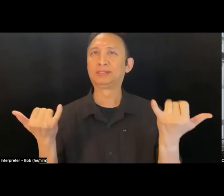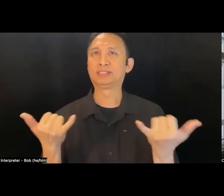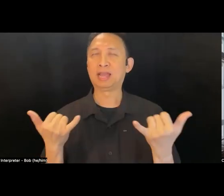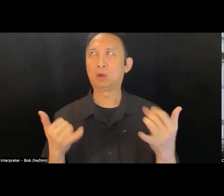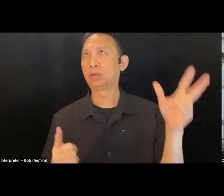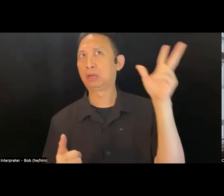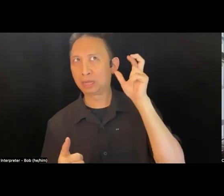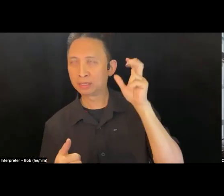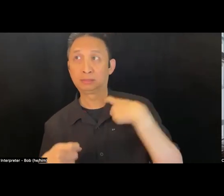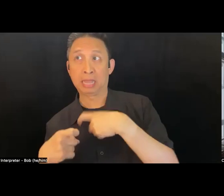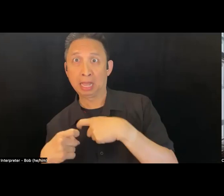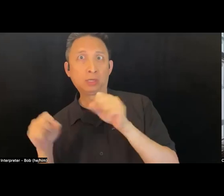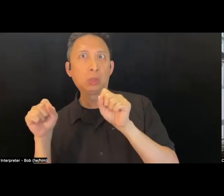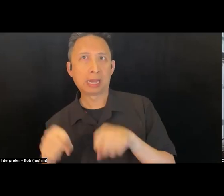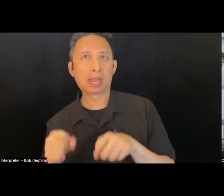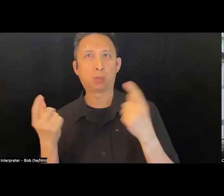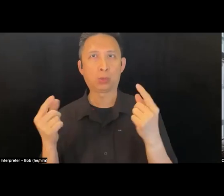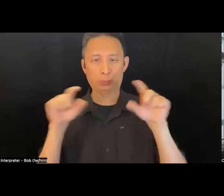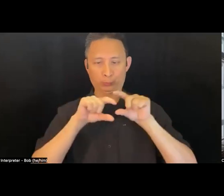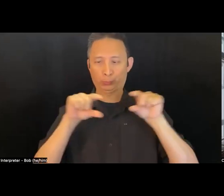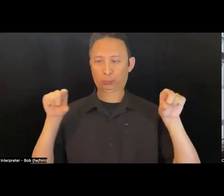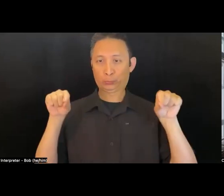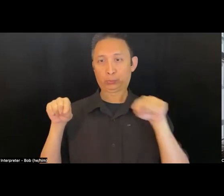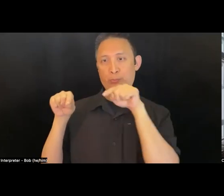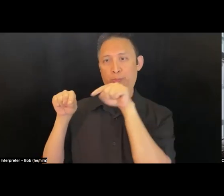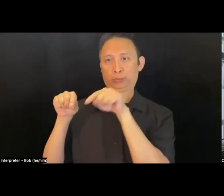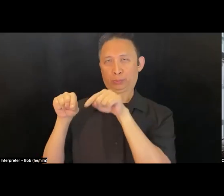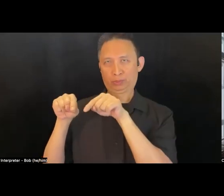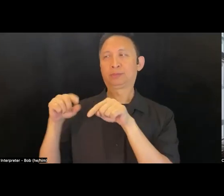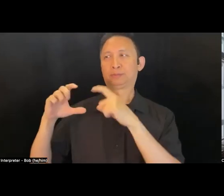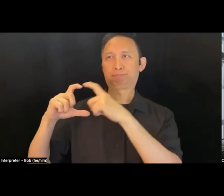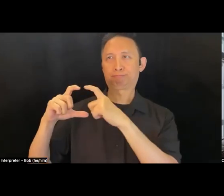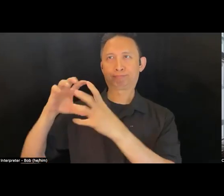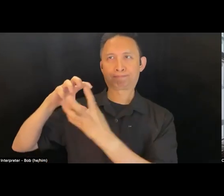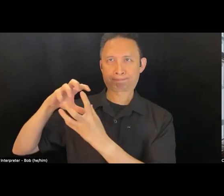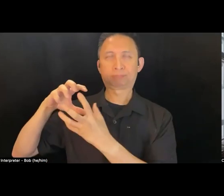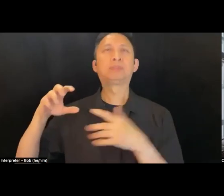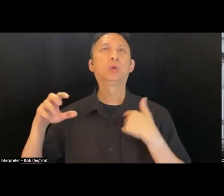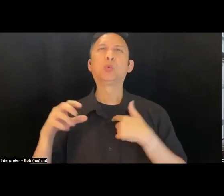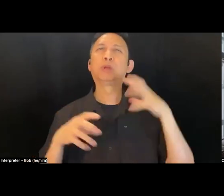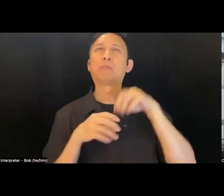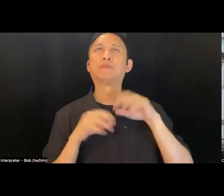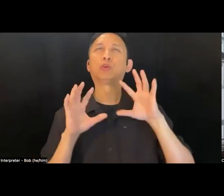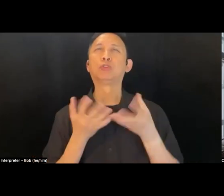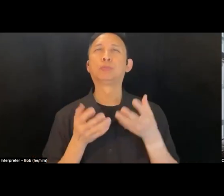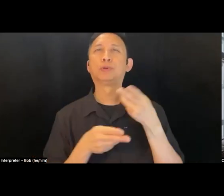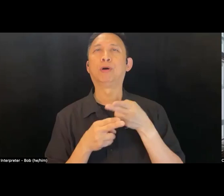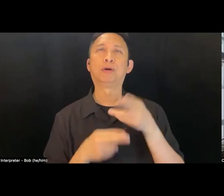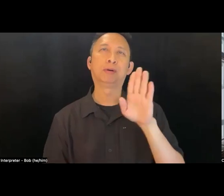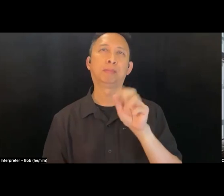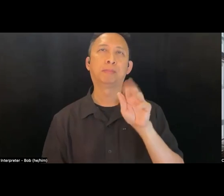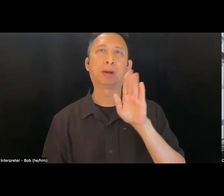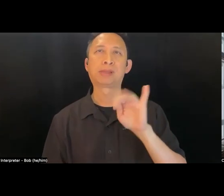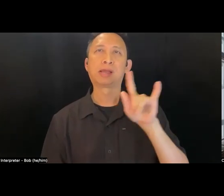hi everyone, my name is Cristo, I'm here with my colleague Pau. We're part of Babilla Collective and we'll be providing simultaneous interpretation